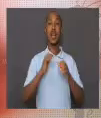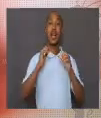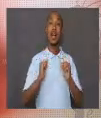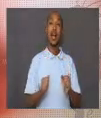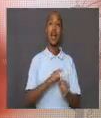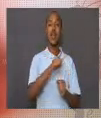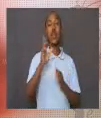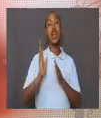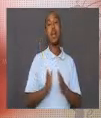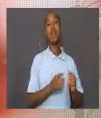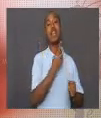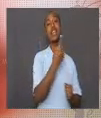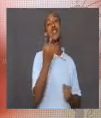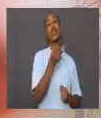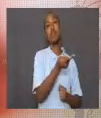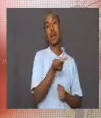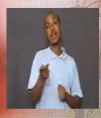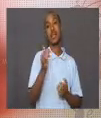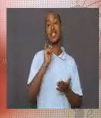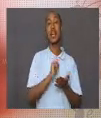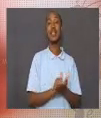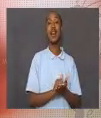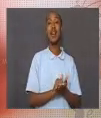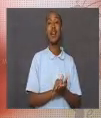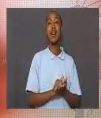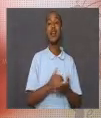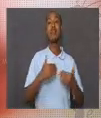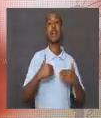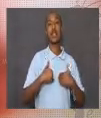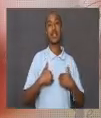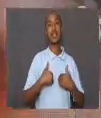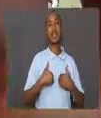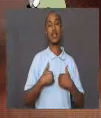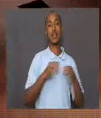you label each of the particles that represent the atom?